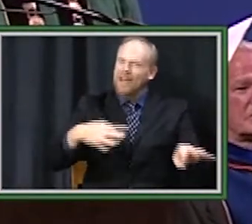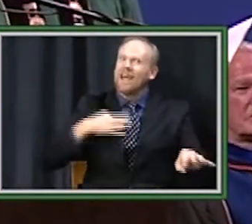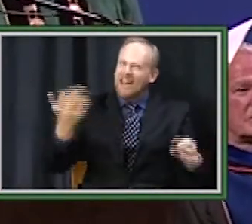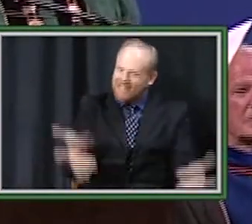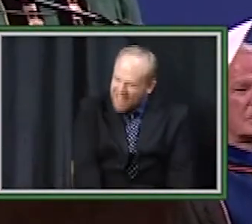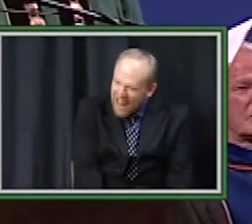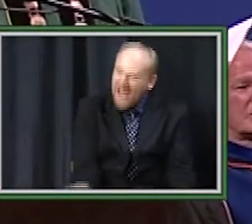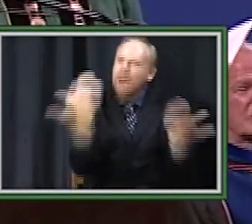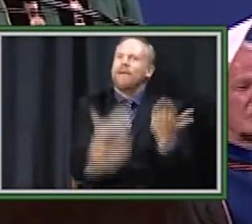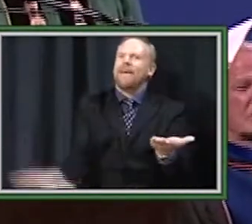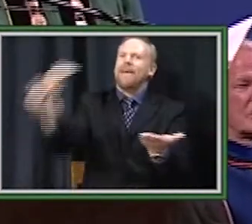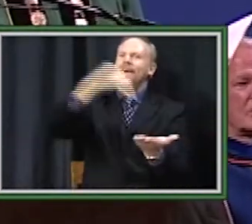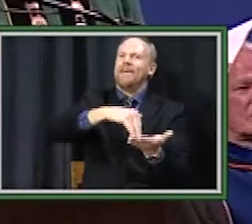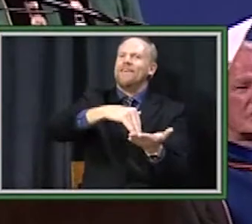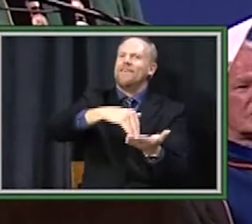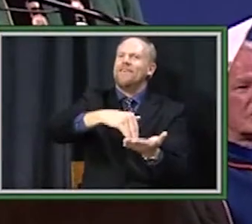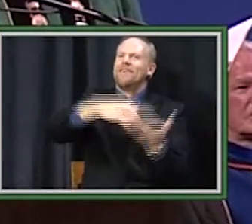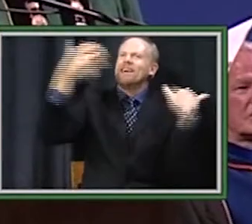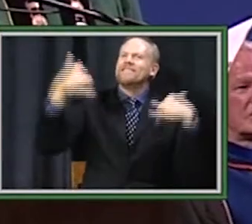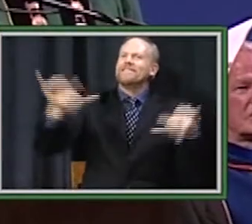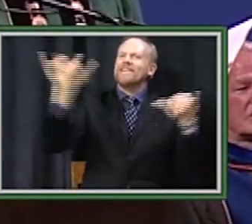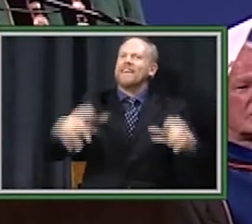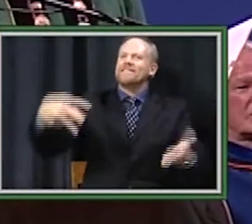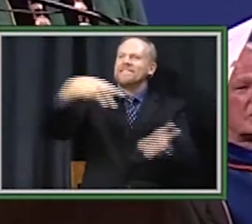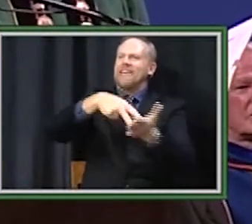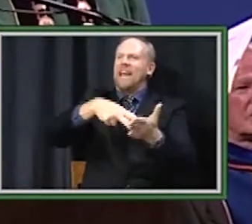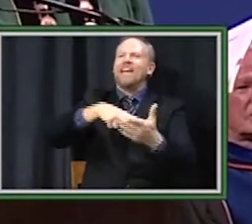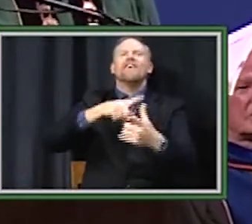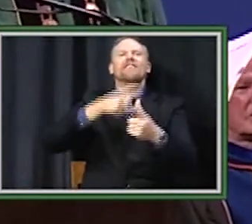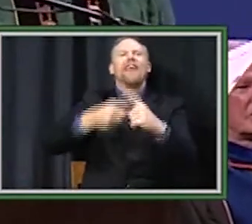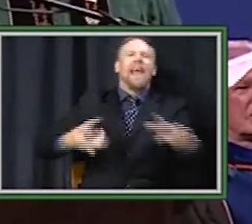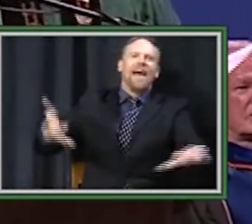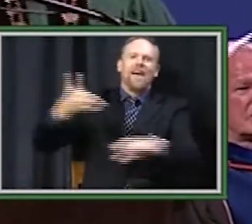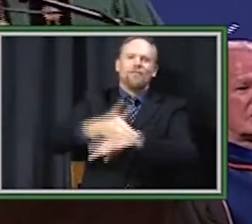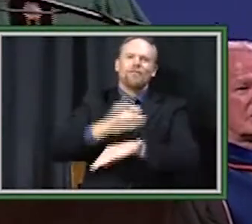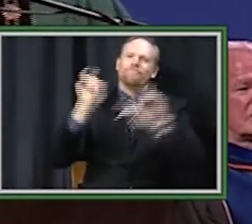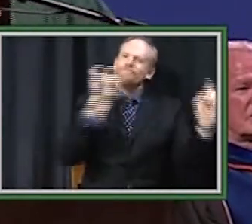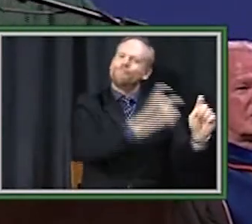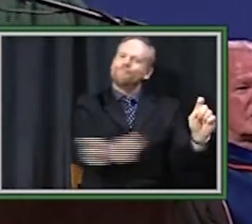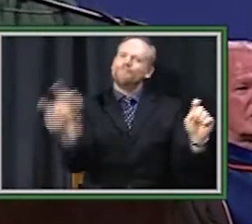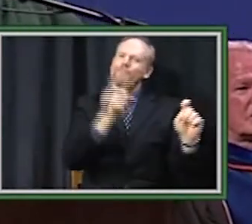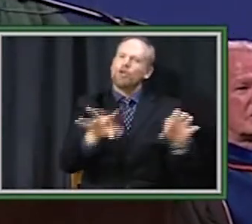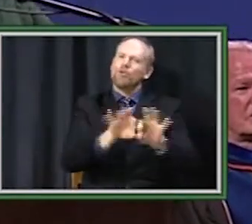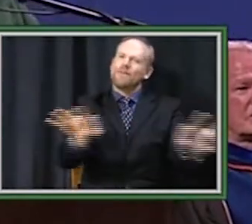please rise and remain standing until the degrees are conferred?